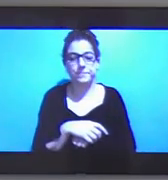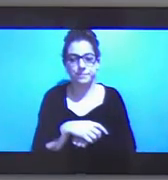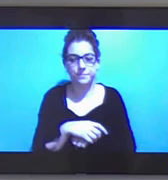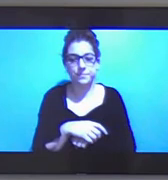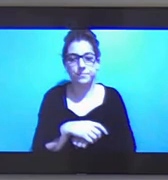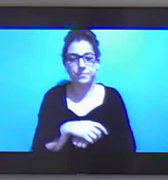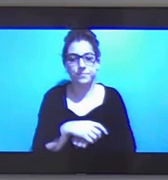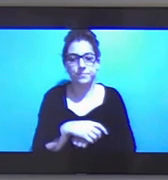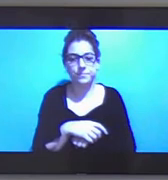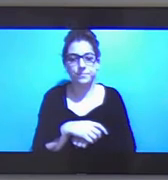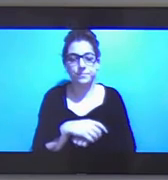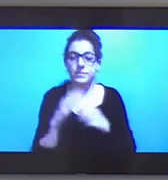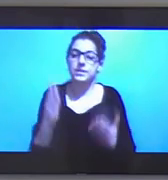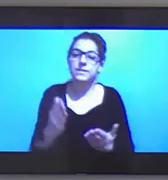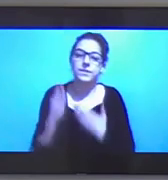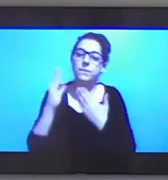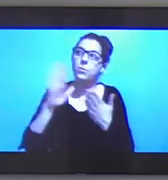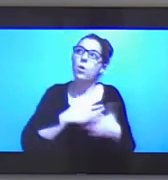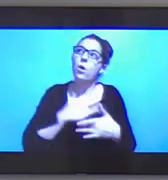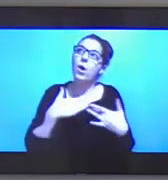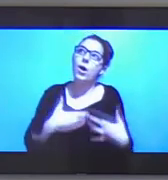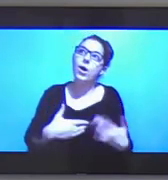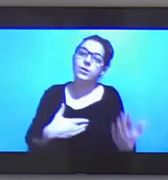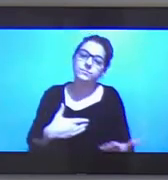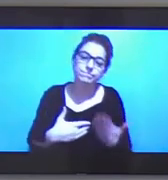Lift up your hearts.